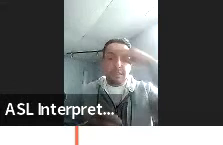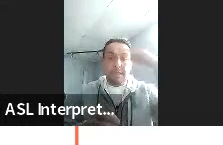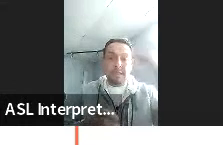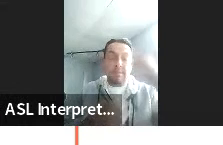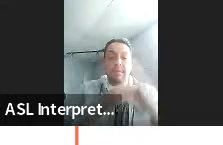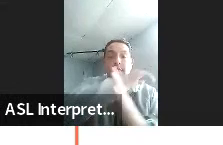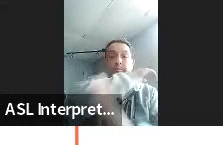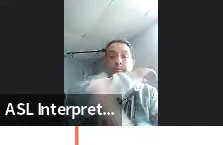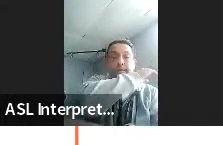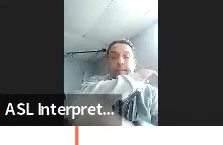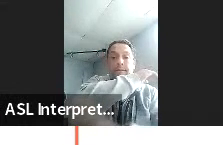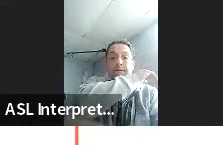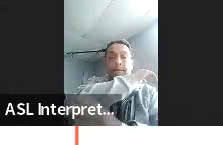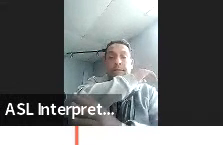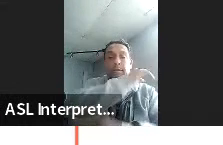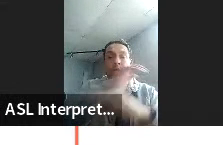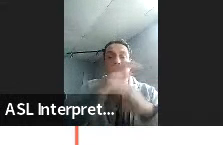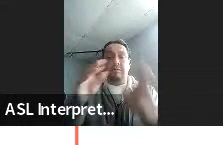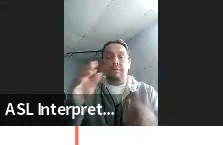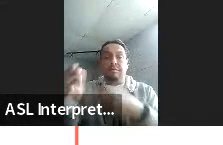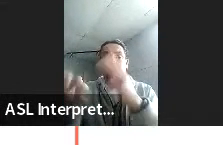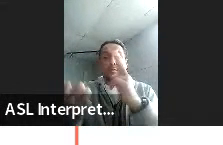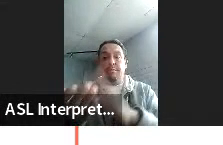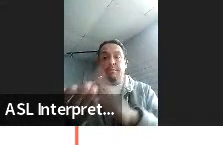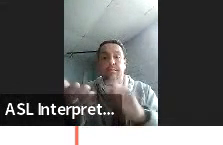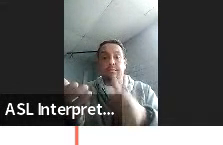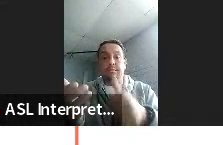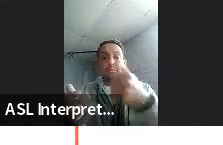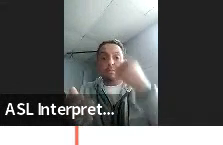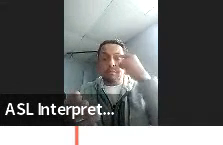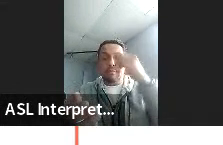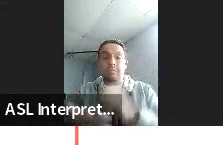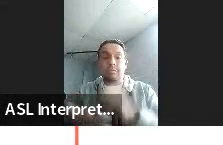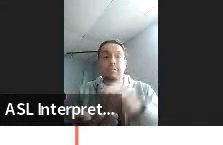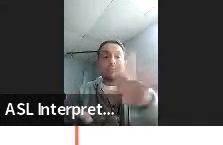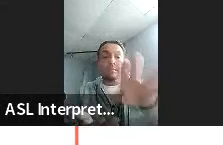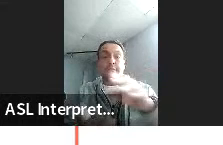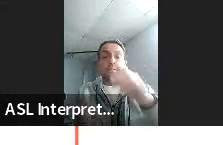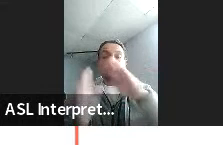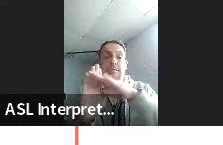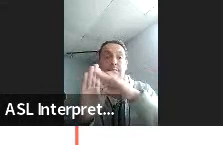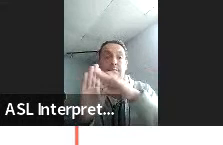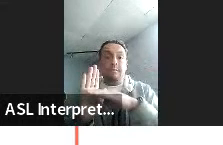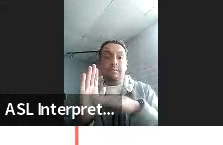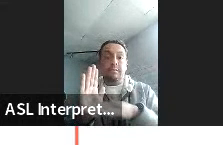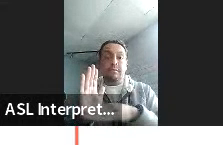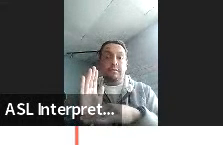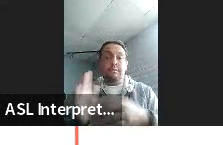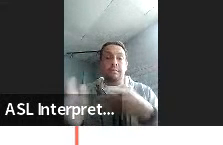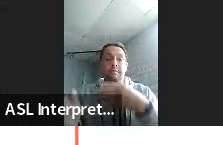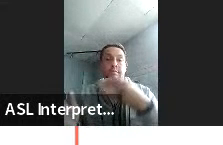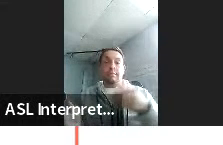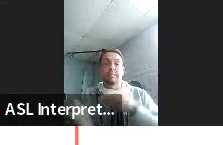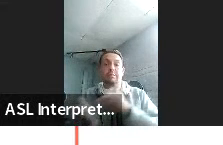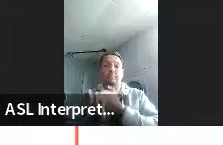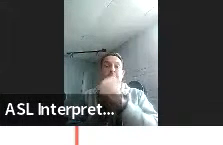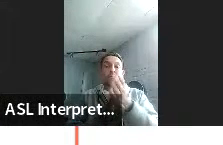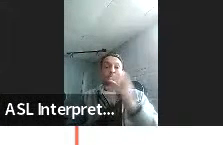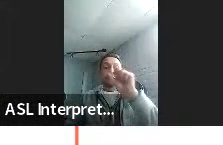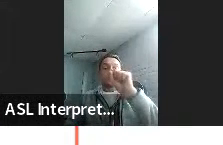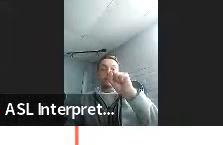our mailing list, you'll be able to get that information through there and through our social media. Sure. Okay. Thank